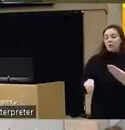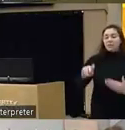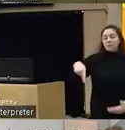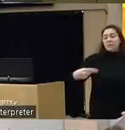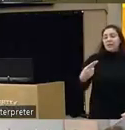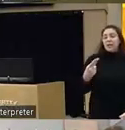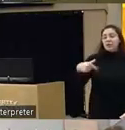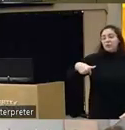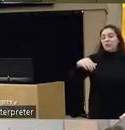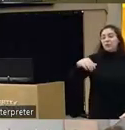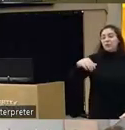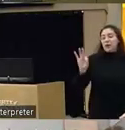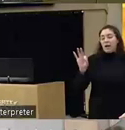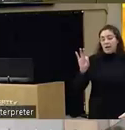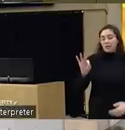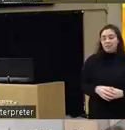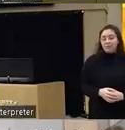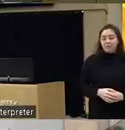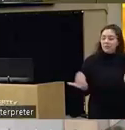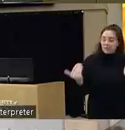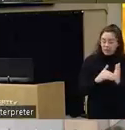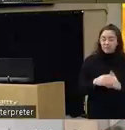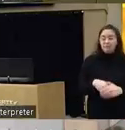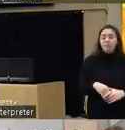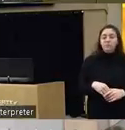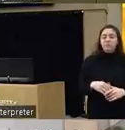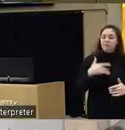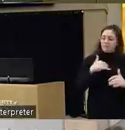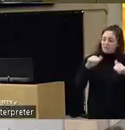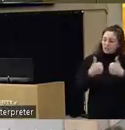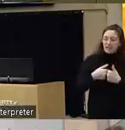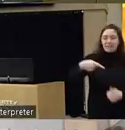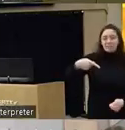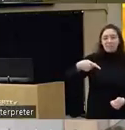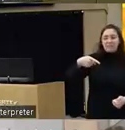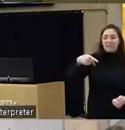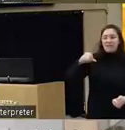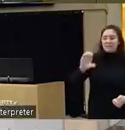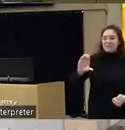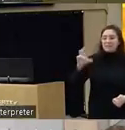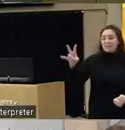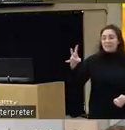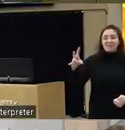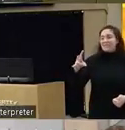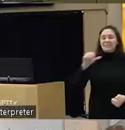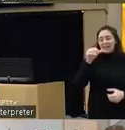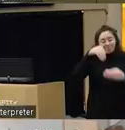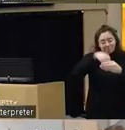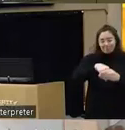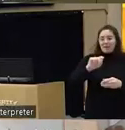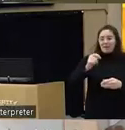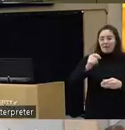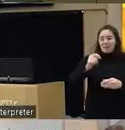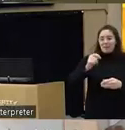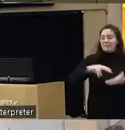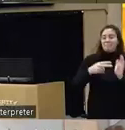PHQ-9 and GAD-7. Certainly, we are challenged by having our PSC-17 not in EPIC. As you can see, that means